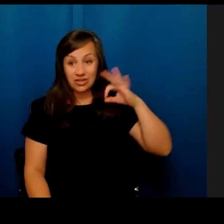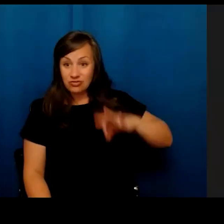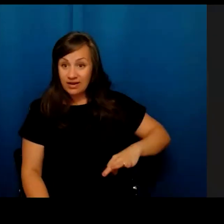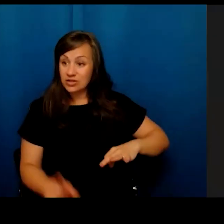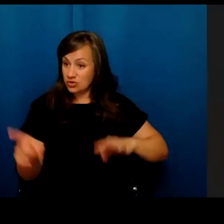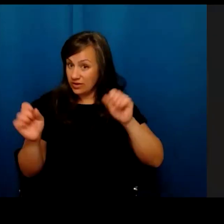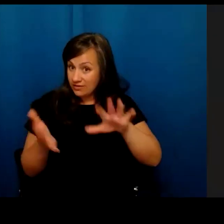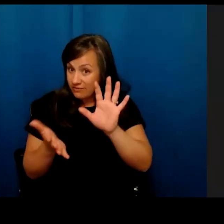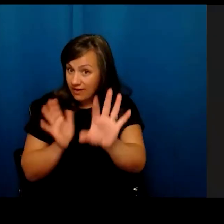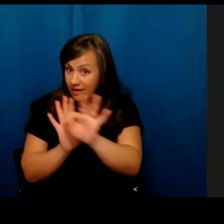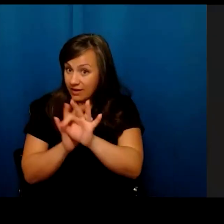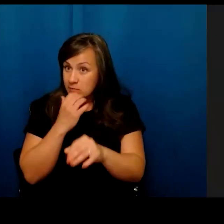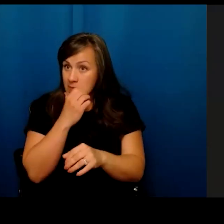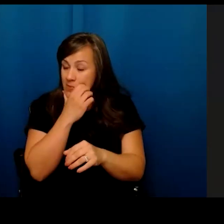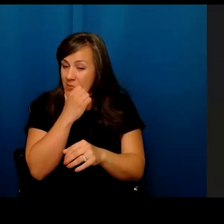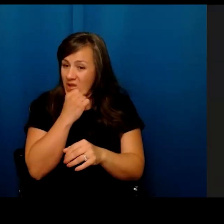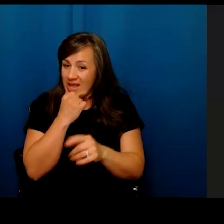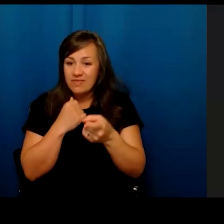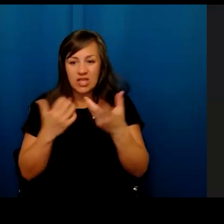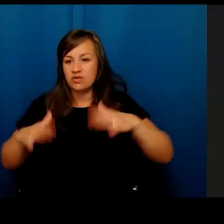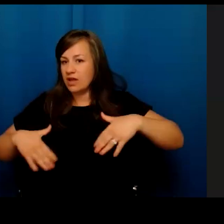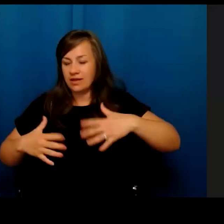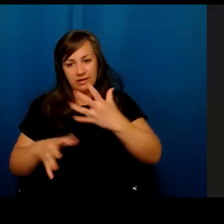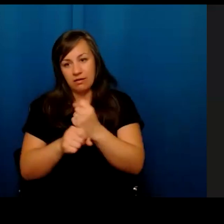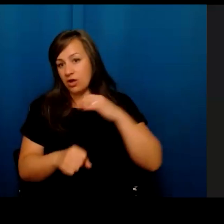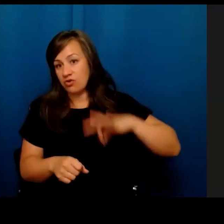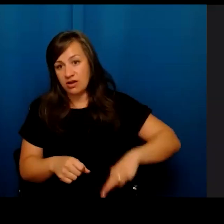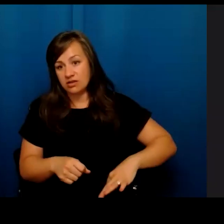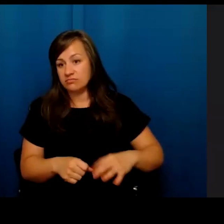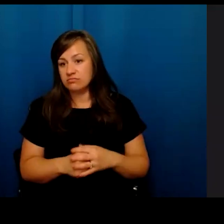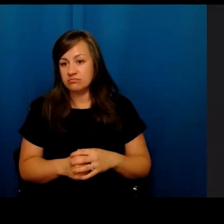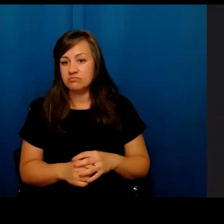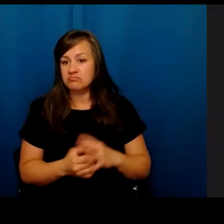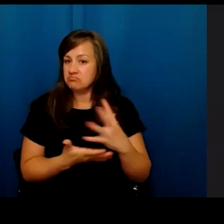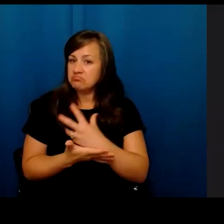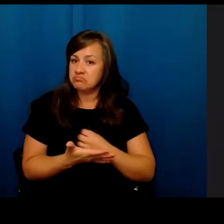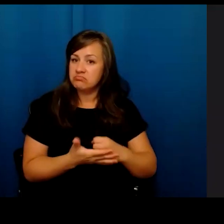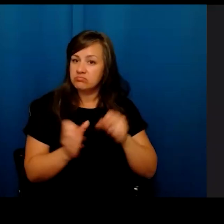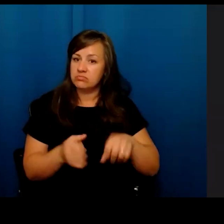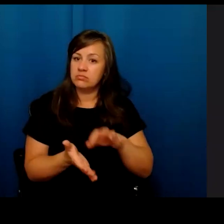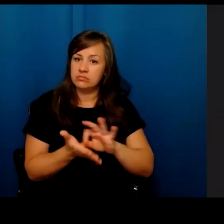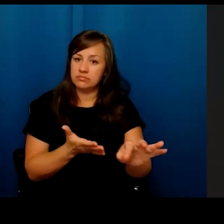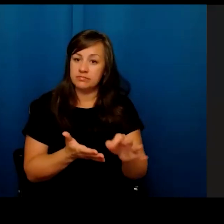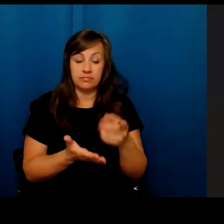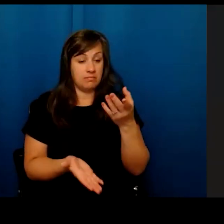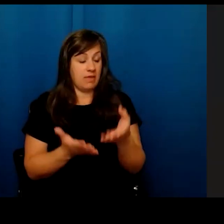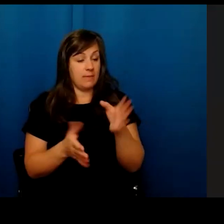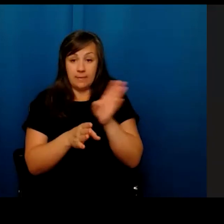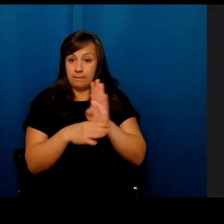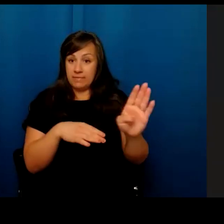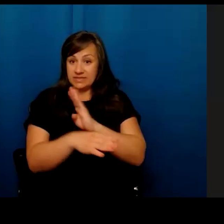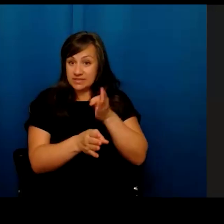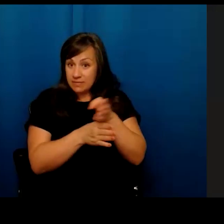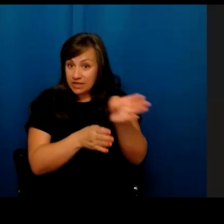find that you haven't already gotten credit for. So you could be a business major and